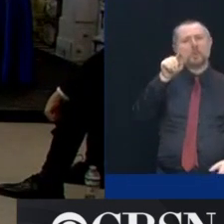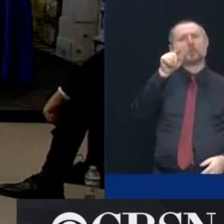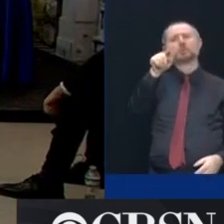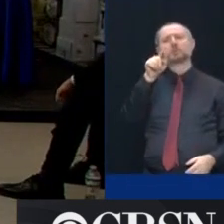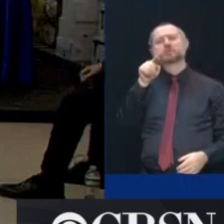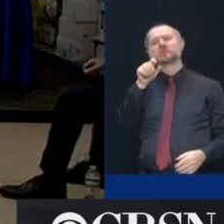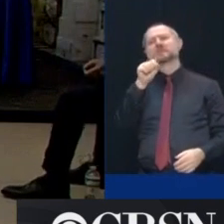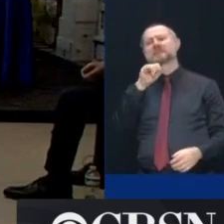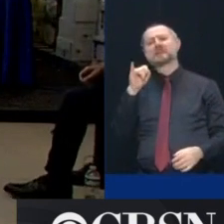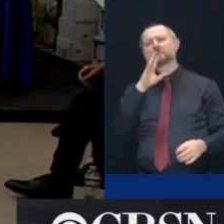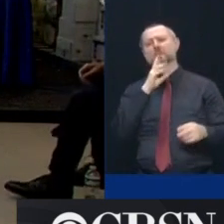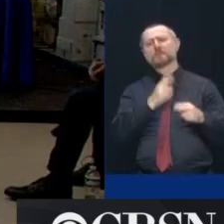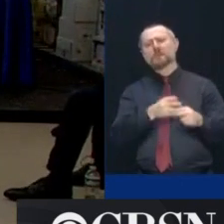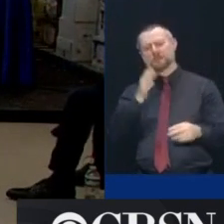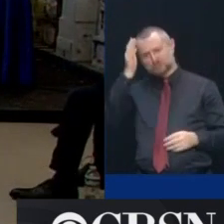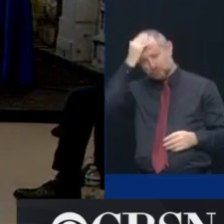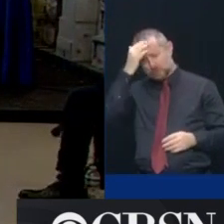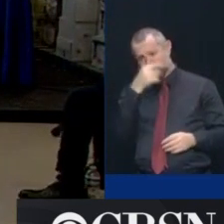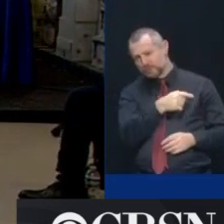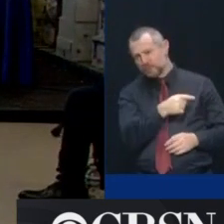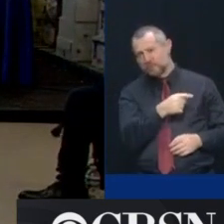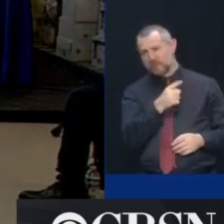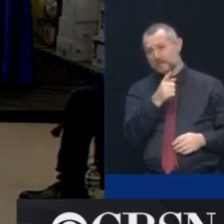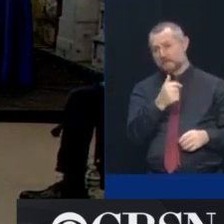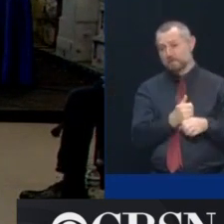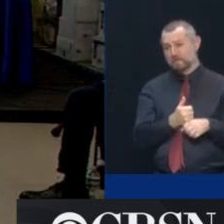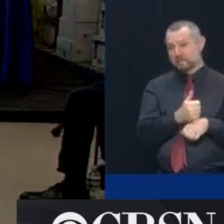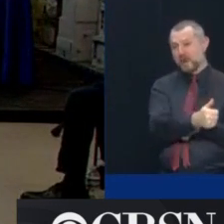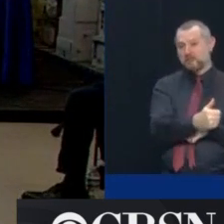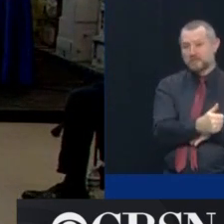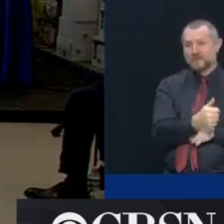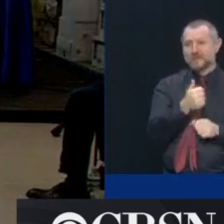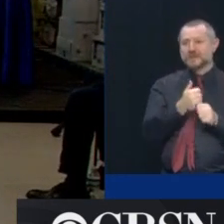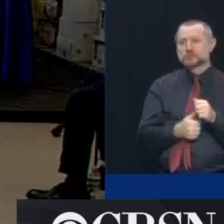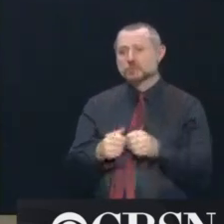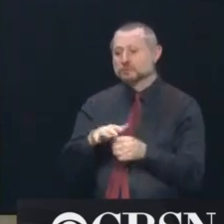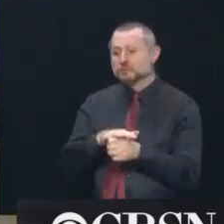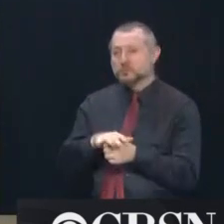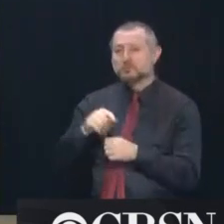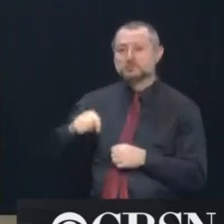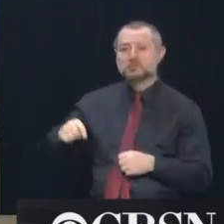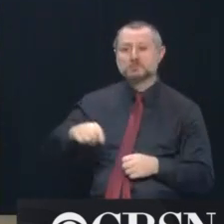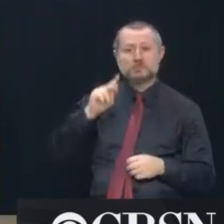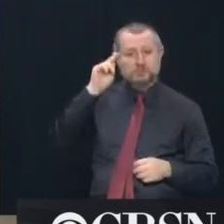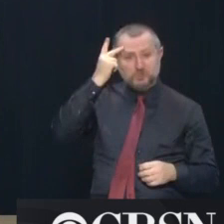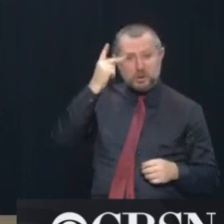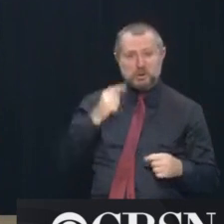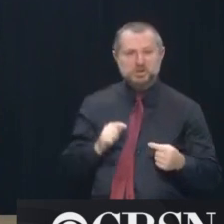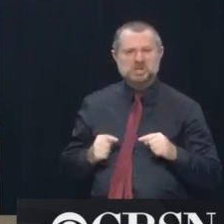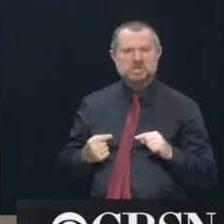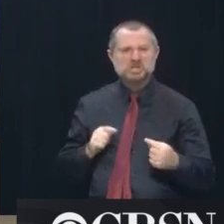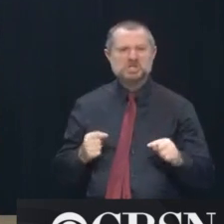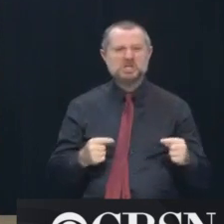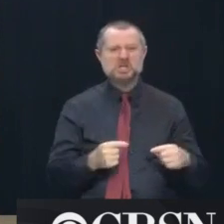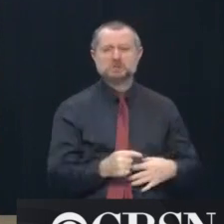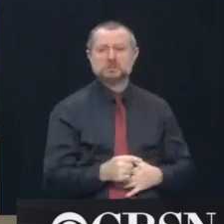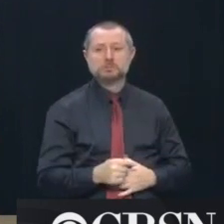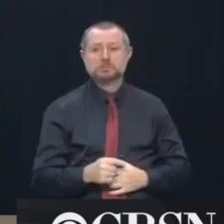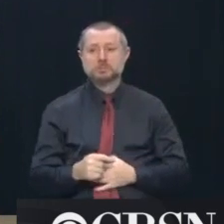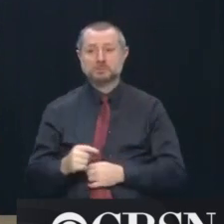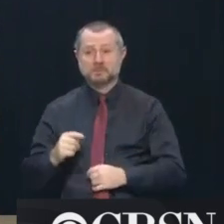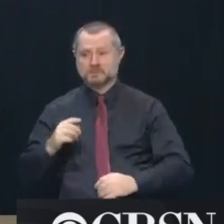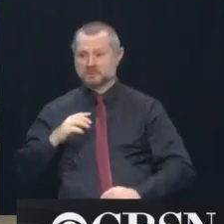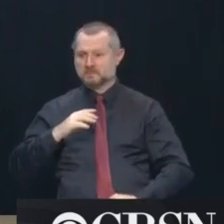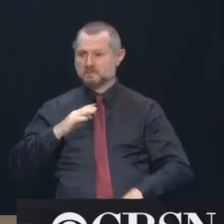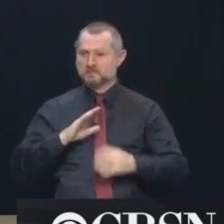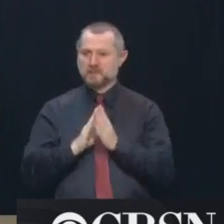I'm wondering, do you blame the borough's politics on it becoming essentially, the entire borough becoming a hotspot, given